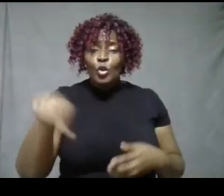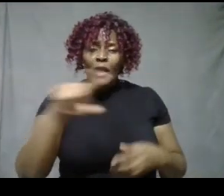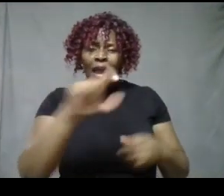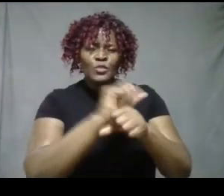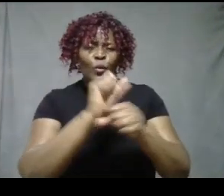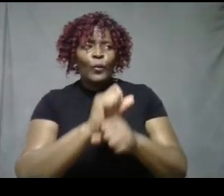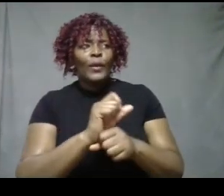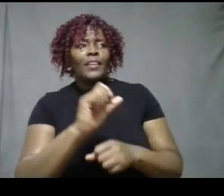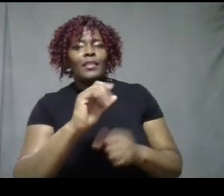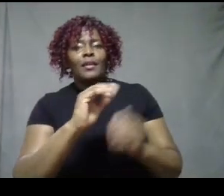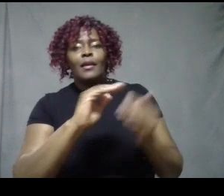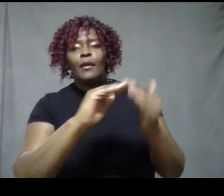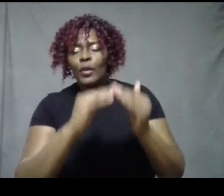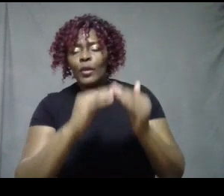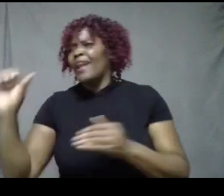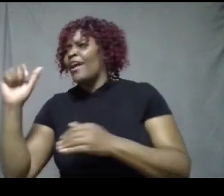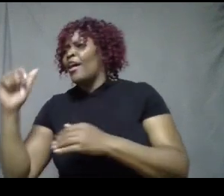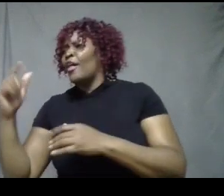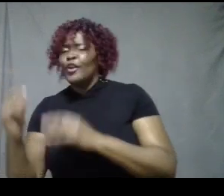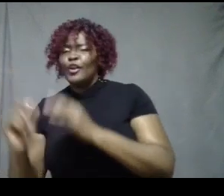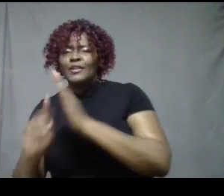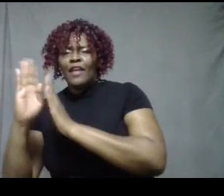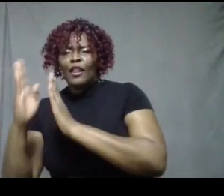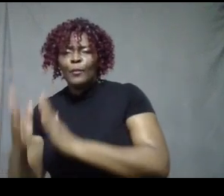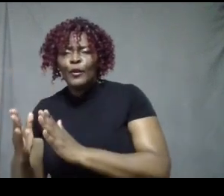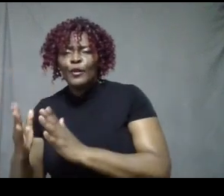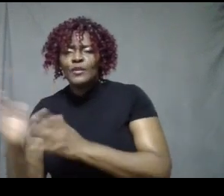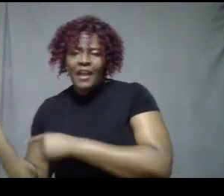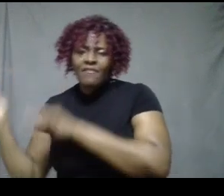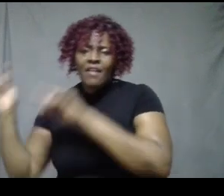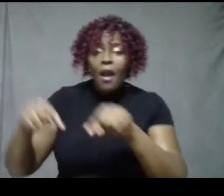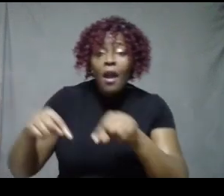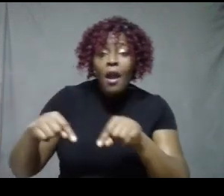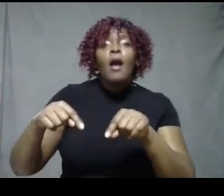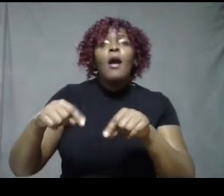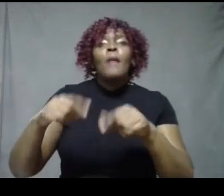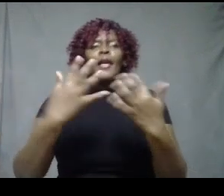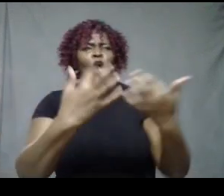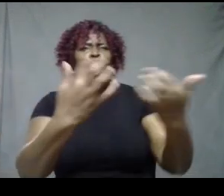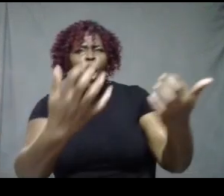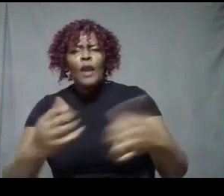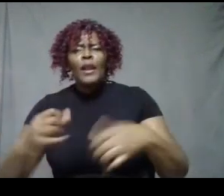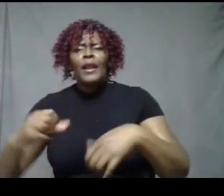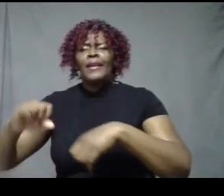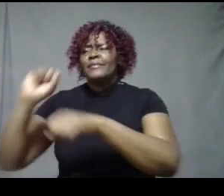that have come and reached out to the community. They're in the audience now and have worked with community, have